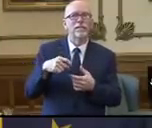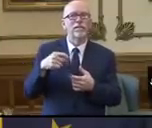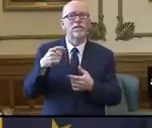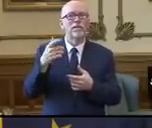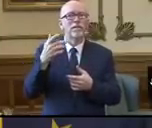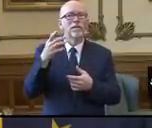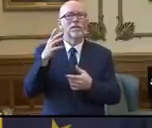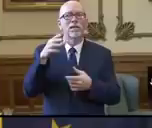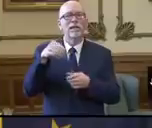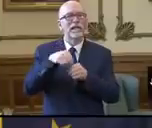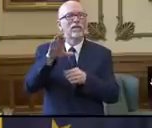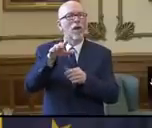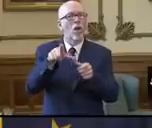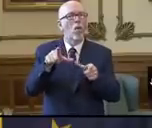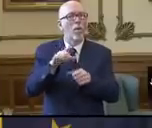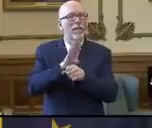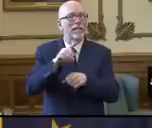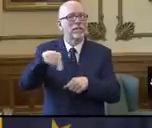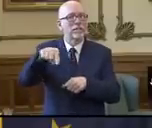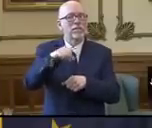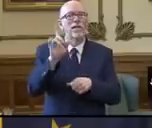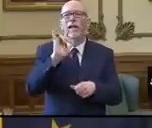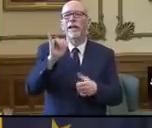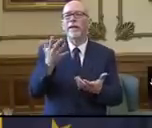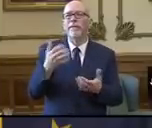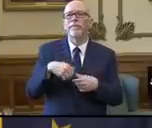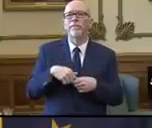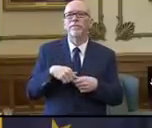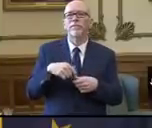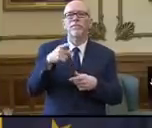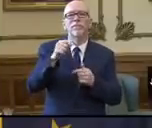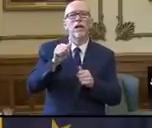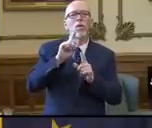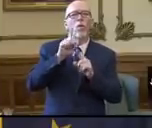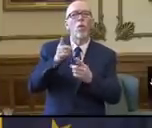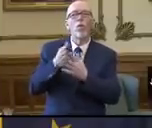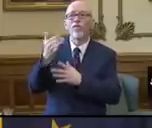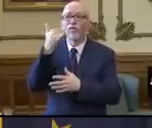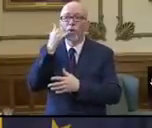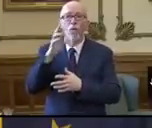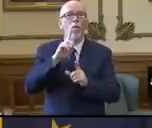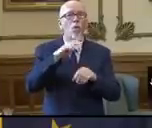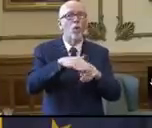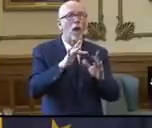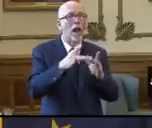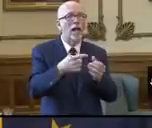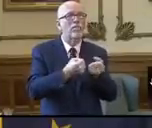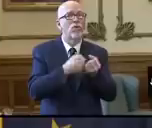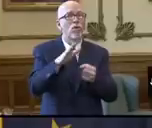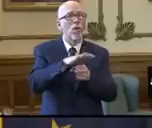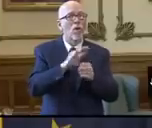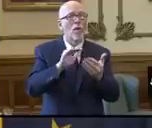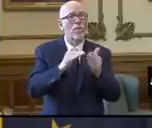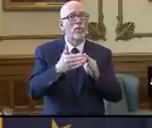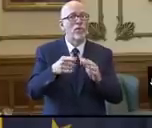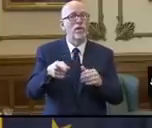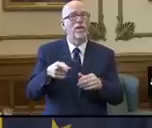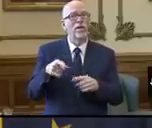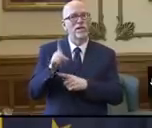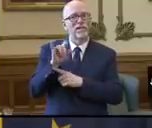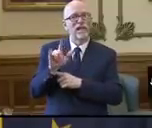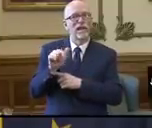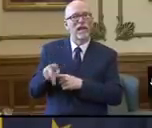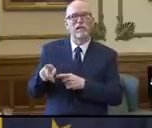featuring local businesses. So it's as easy as ordering over the phone or online to support your local community. And Dylan's figured out a